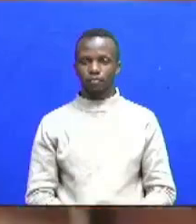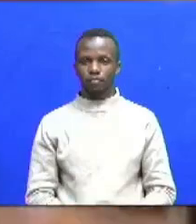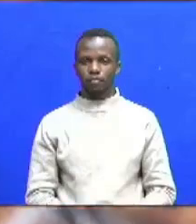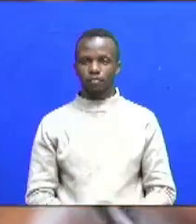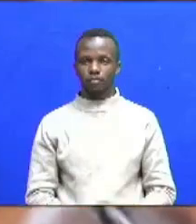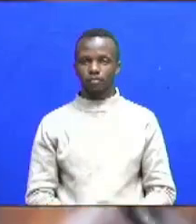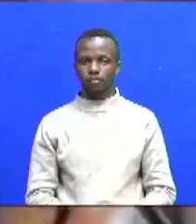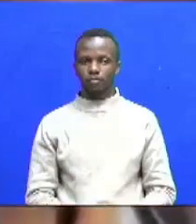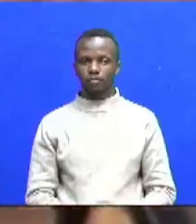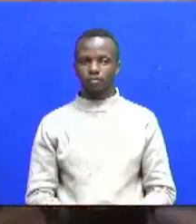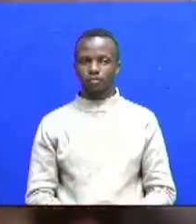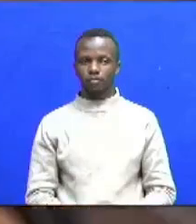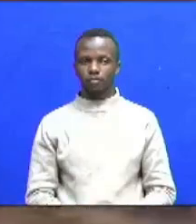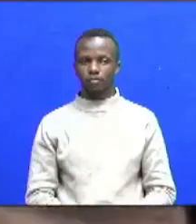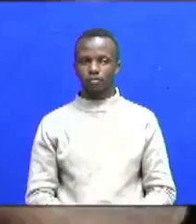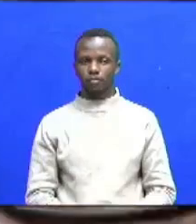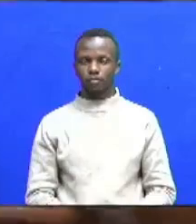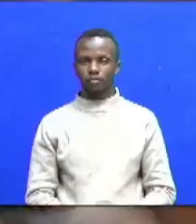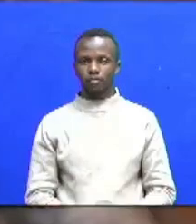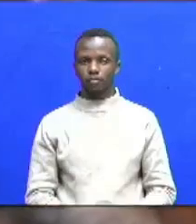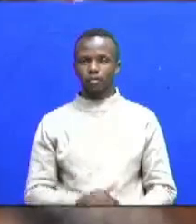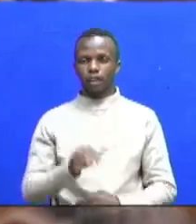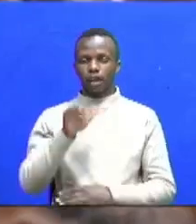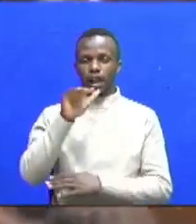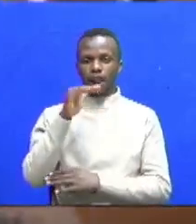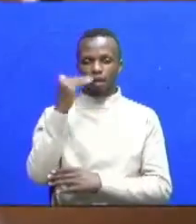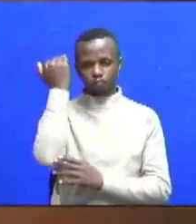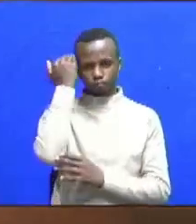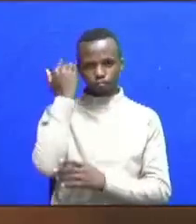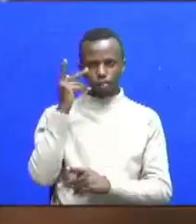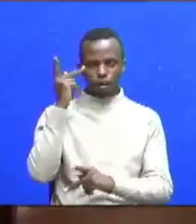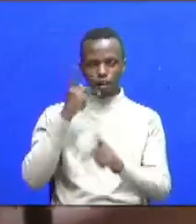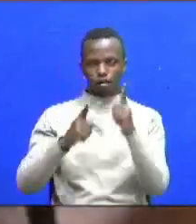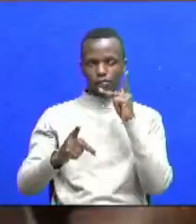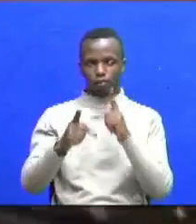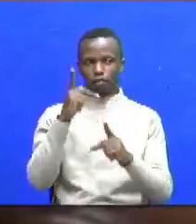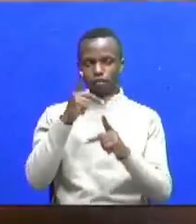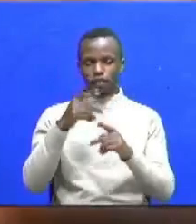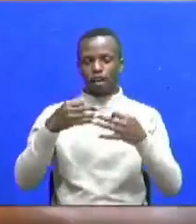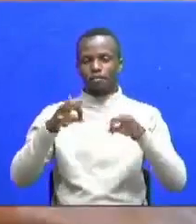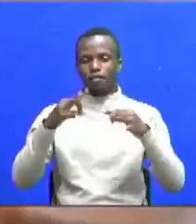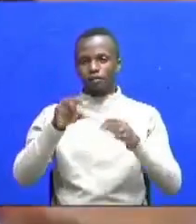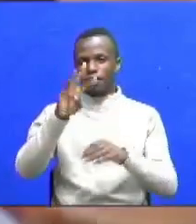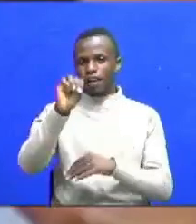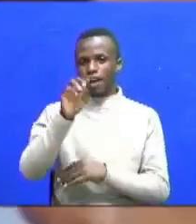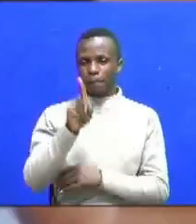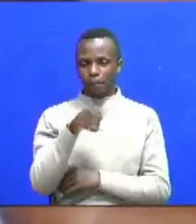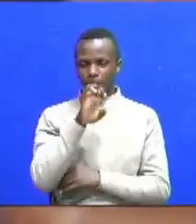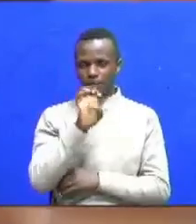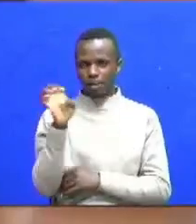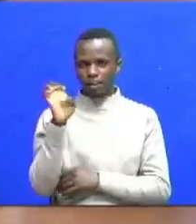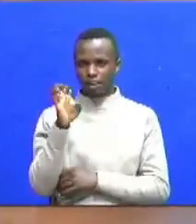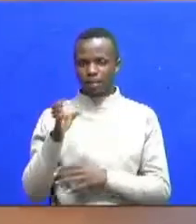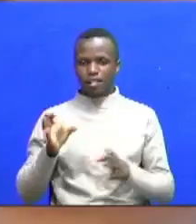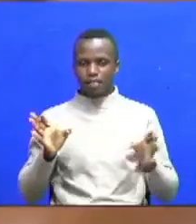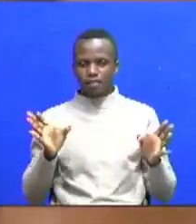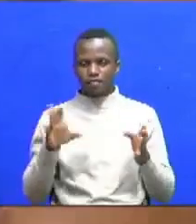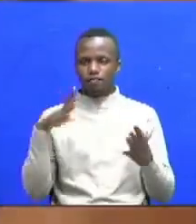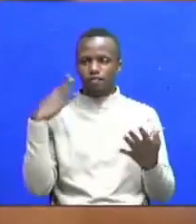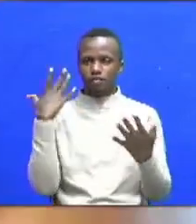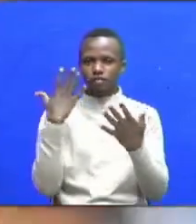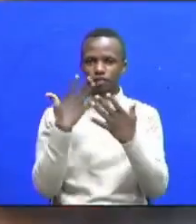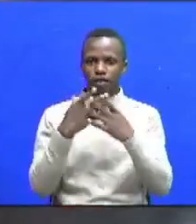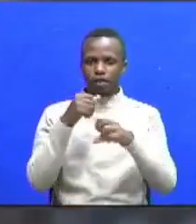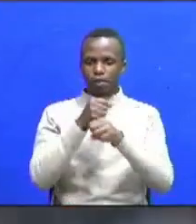My appeal to the law professor, Kidiki, was my lecturer, that this post arrest beyond 24